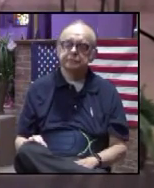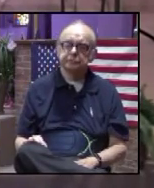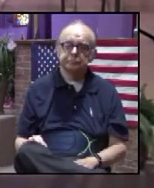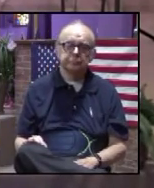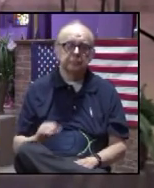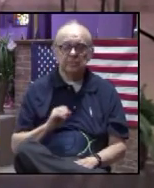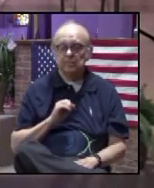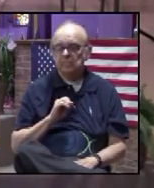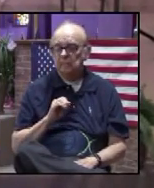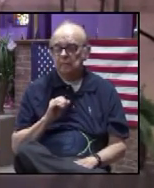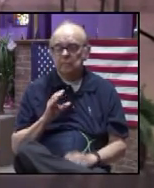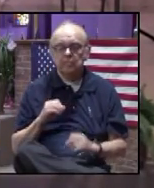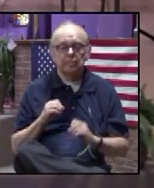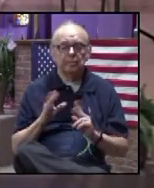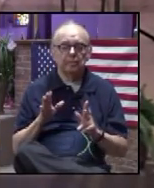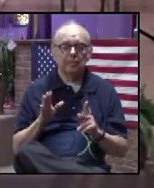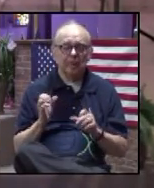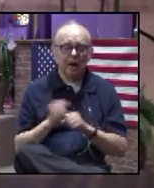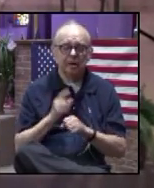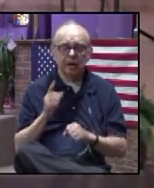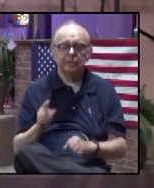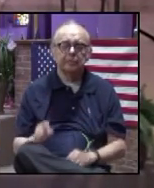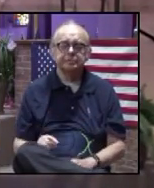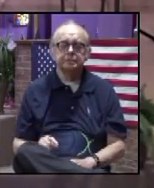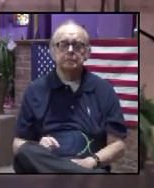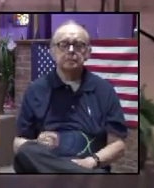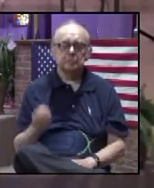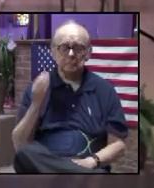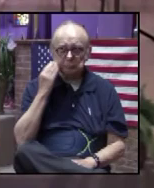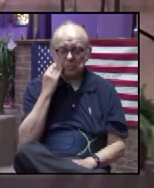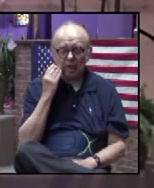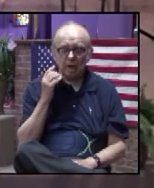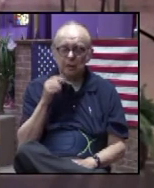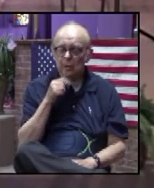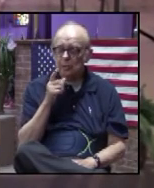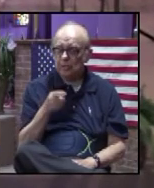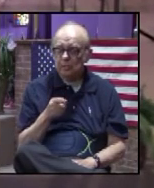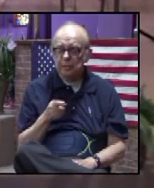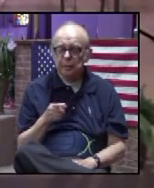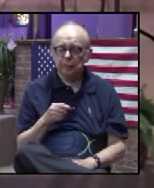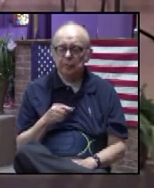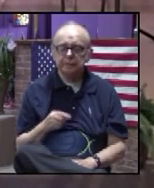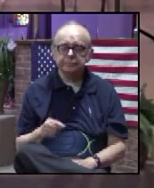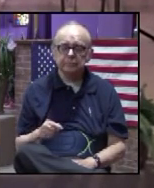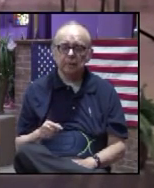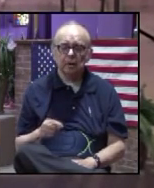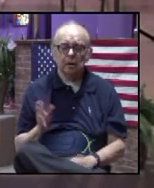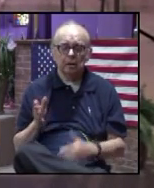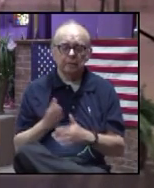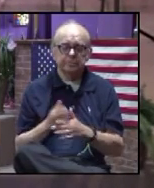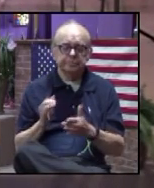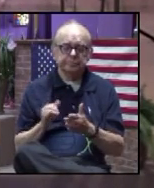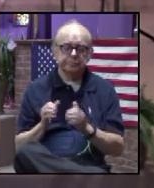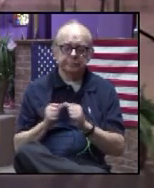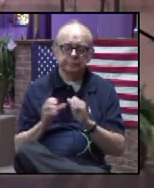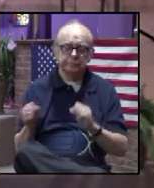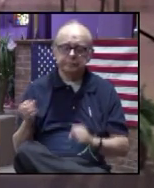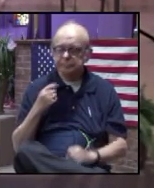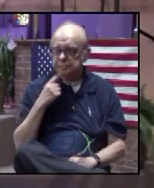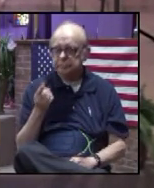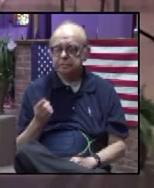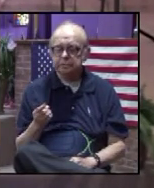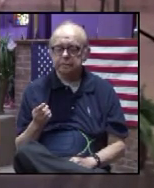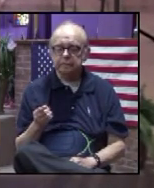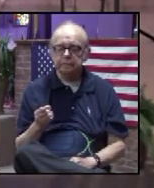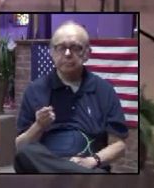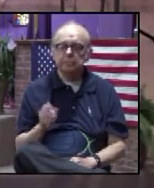It's all right. I got you. I know who you are. As I was sharing in Sunday school, let me say this to you.